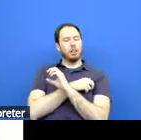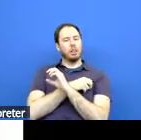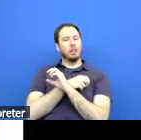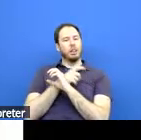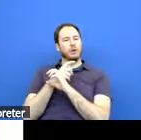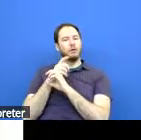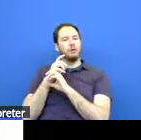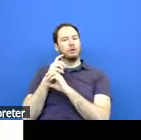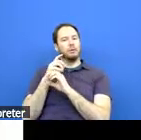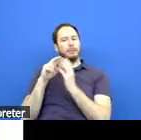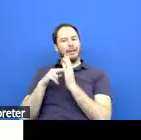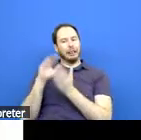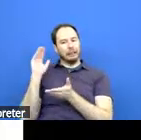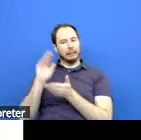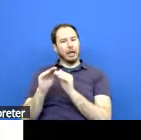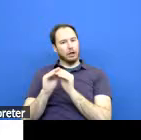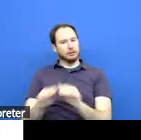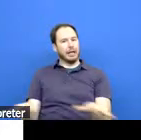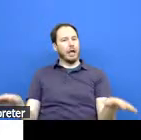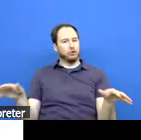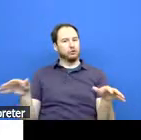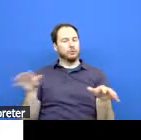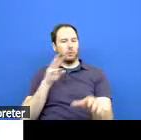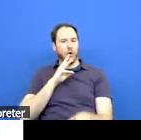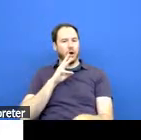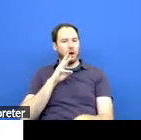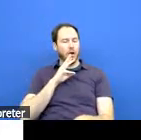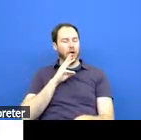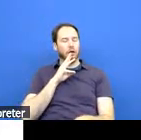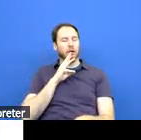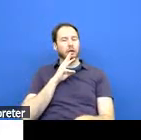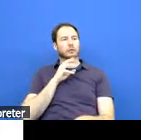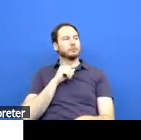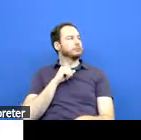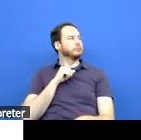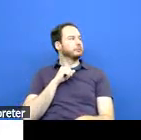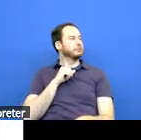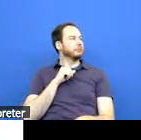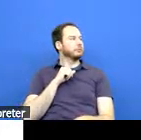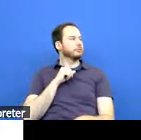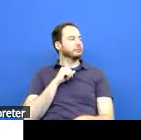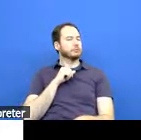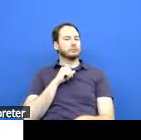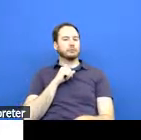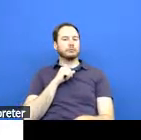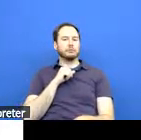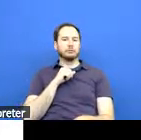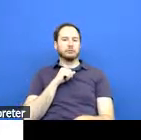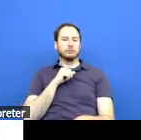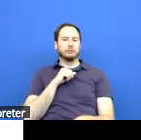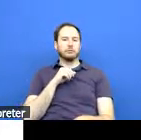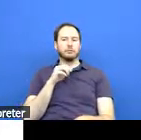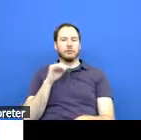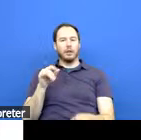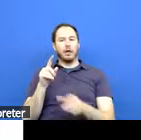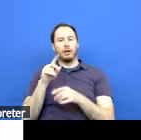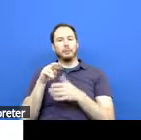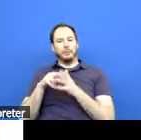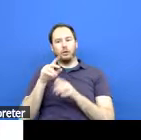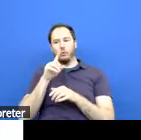it creates less downstream flow. Essentially during a storm, that pond builds